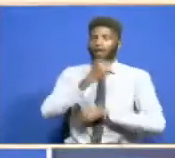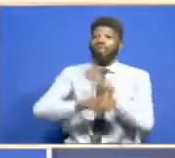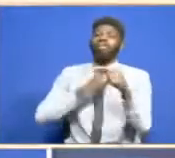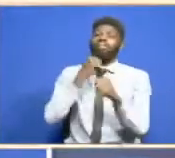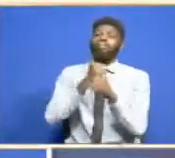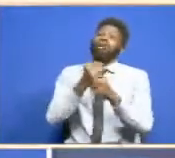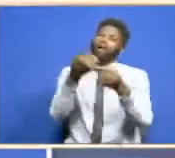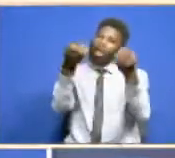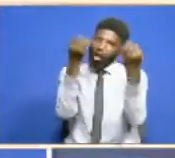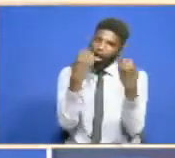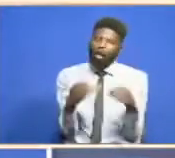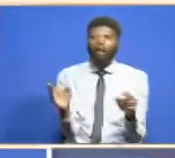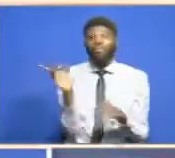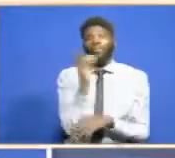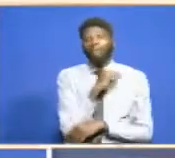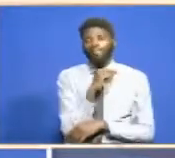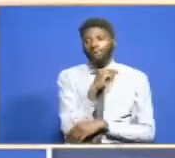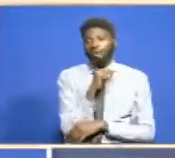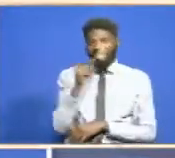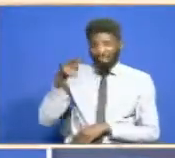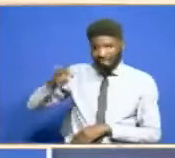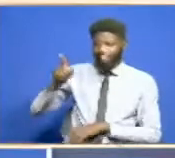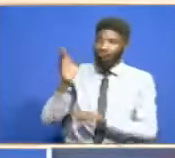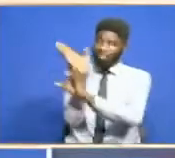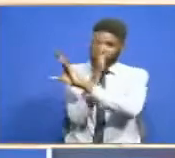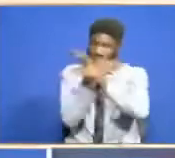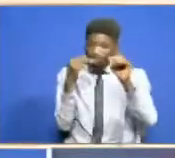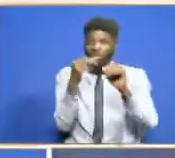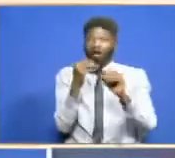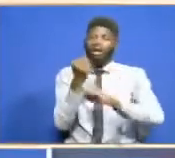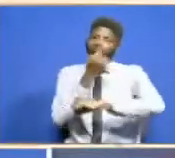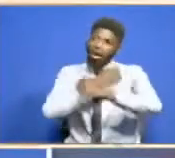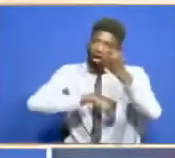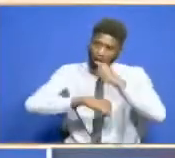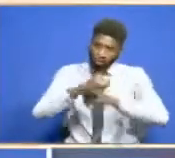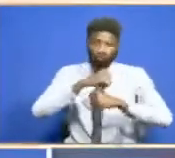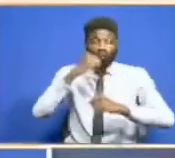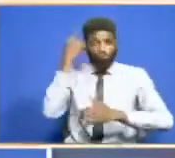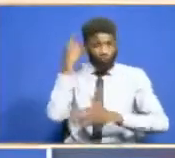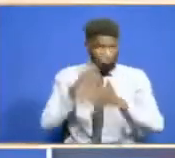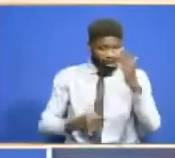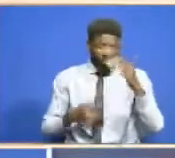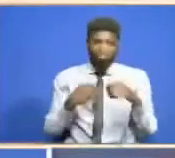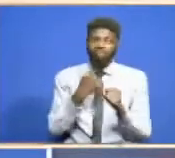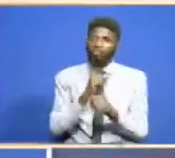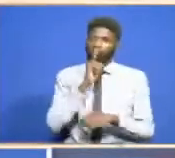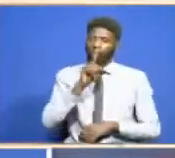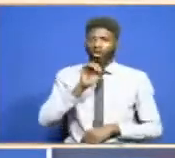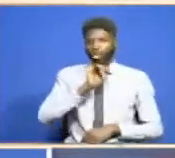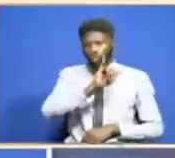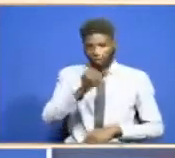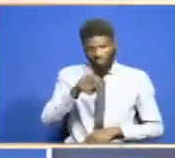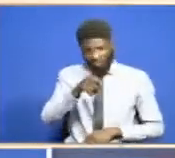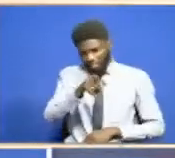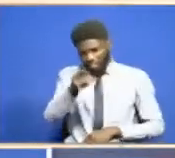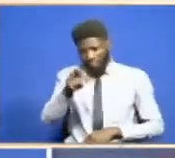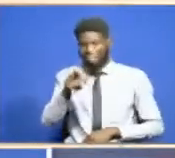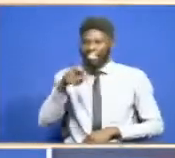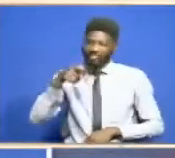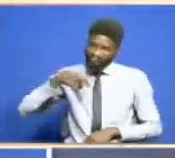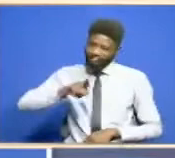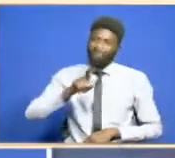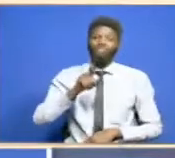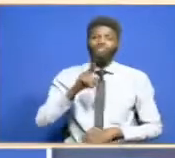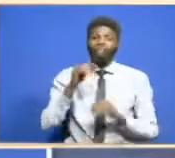What is it that the president is going to do to ensure those traumatized children out